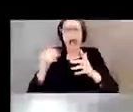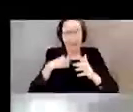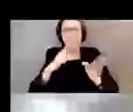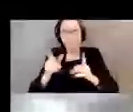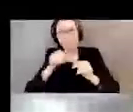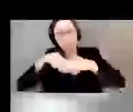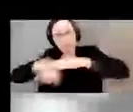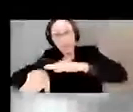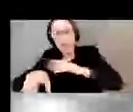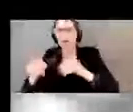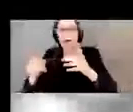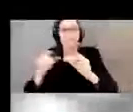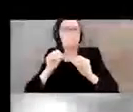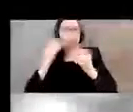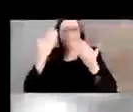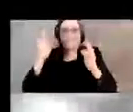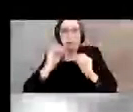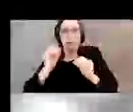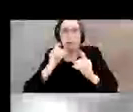what the ultimate goal of getting out is.